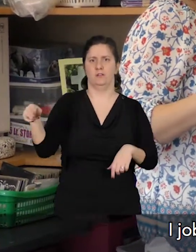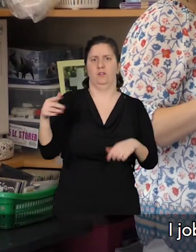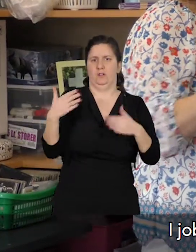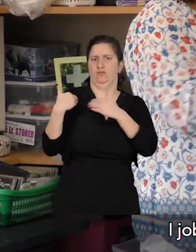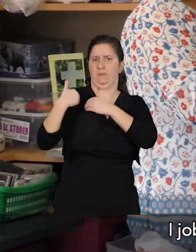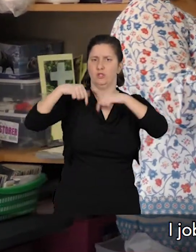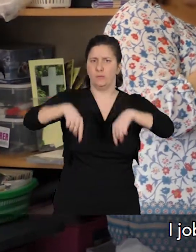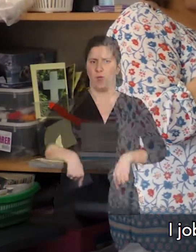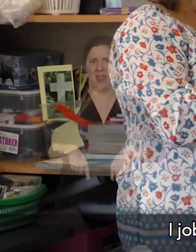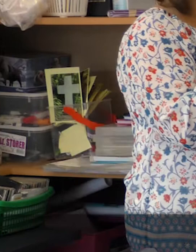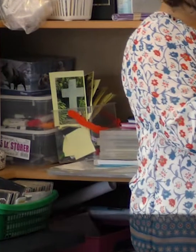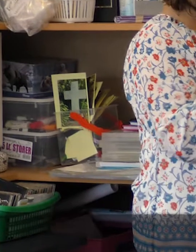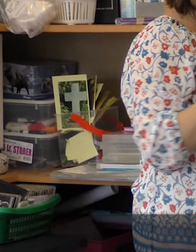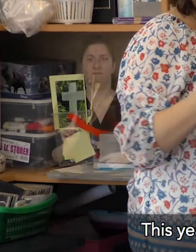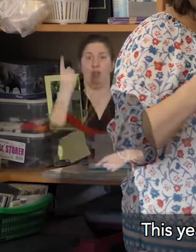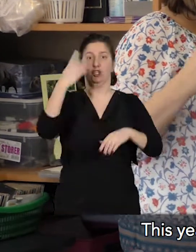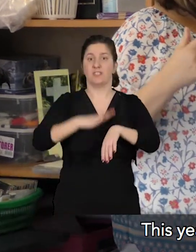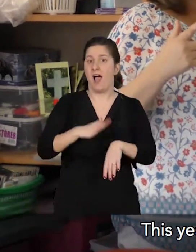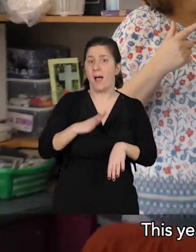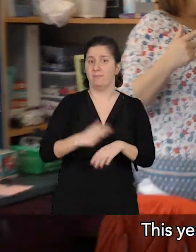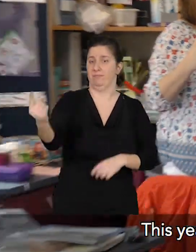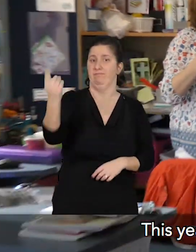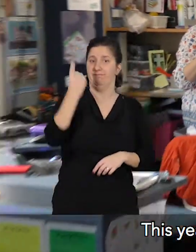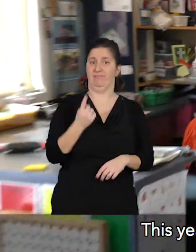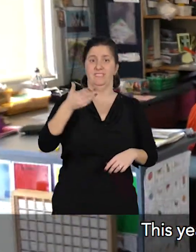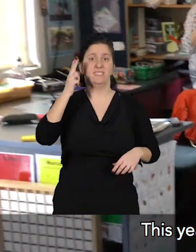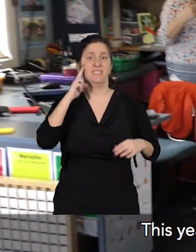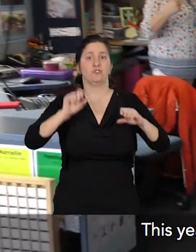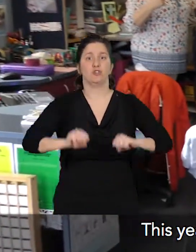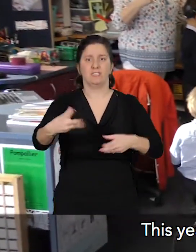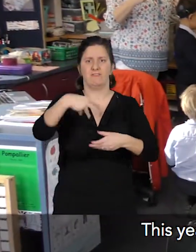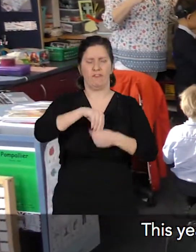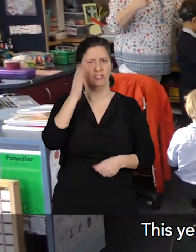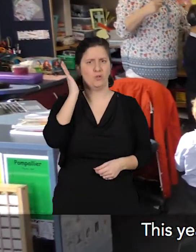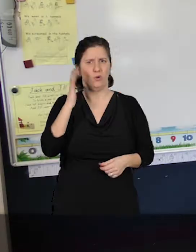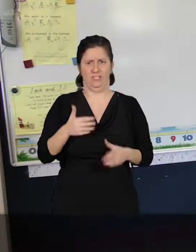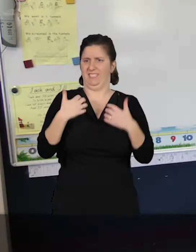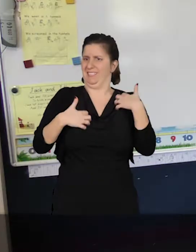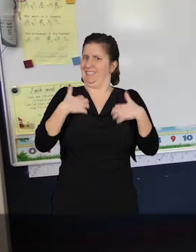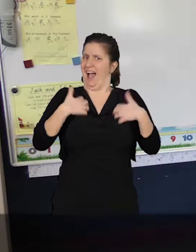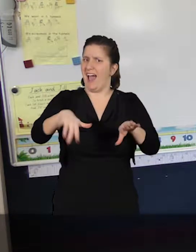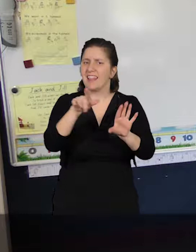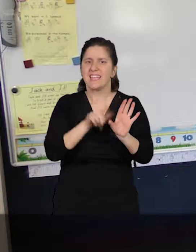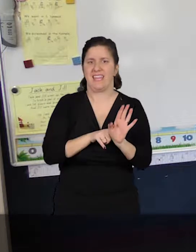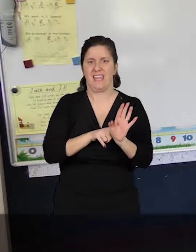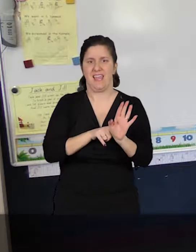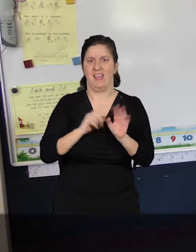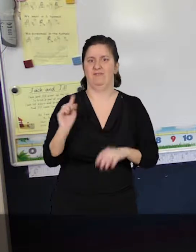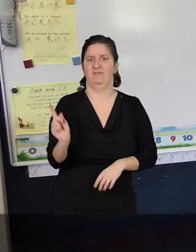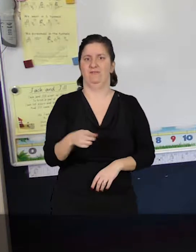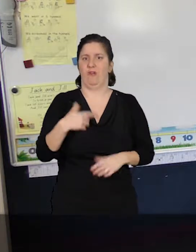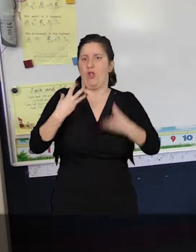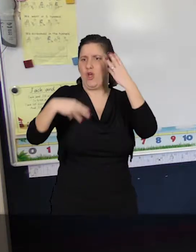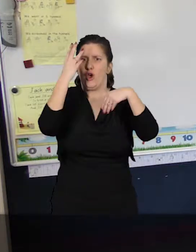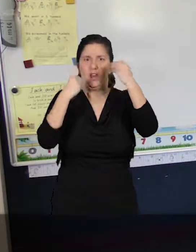my responsibilities here. And this year for the first time we've got a deaf student who started our school, so it's been a very exciting